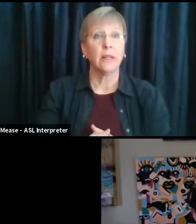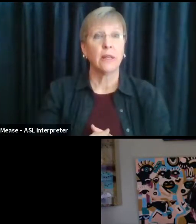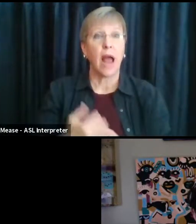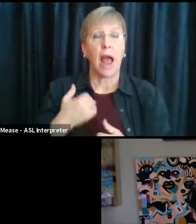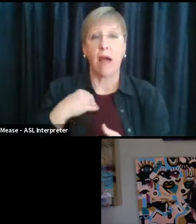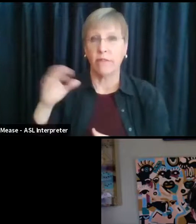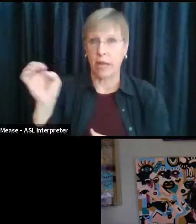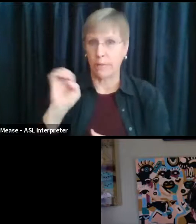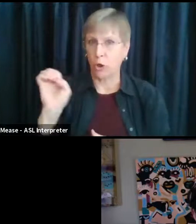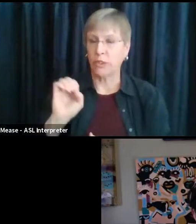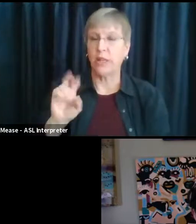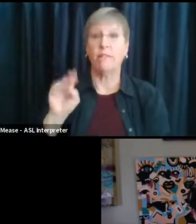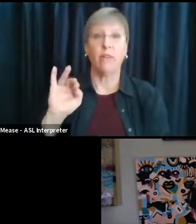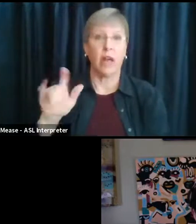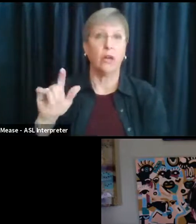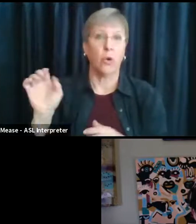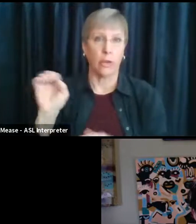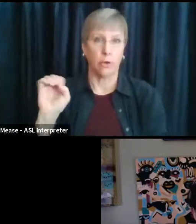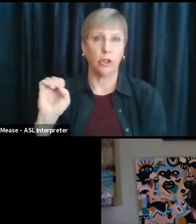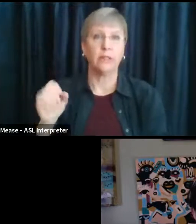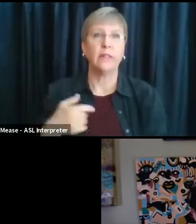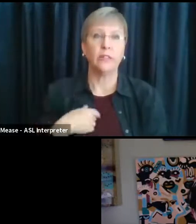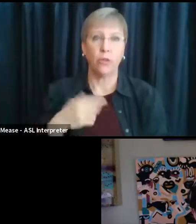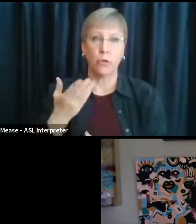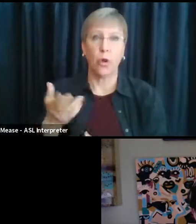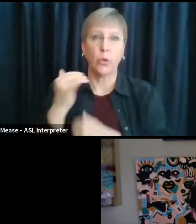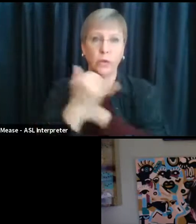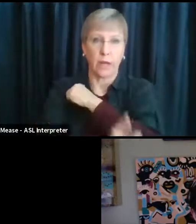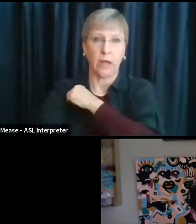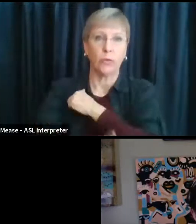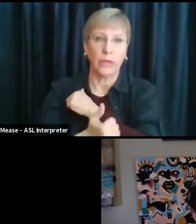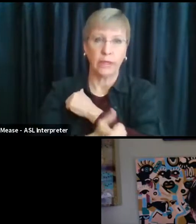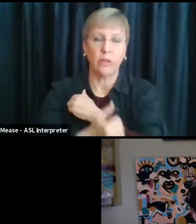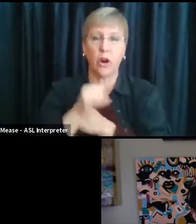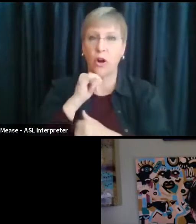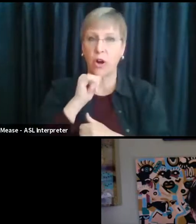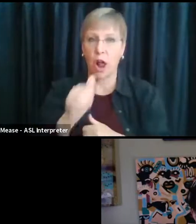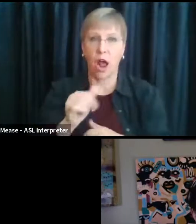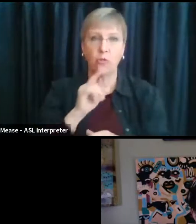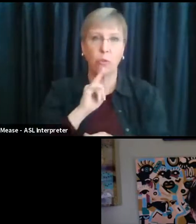emergencies, vital emergencies. So obviously those countries are not